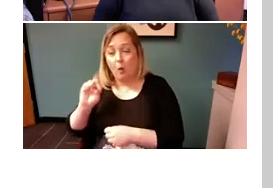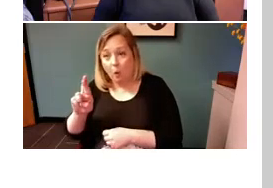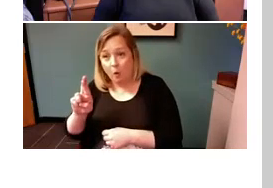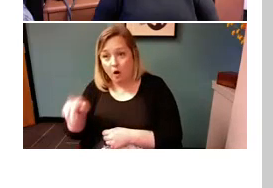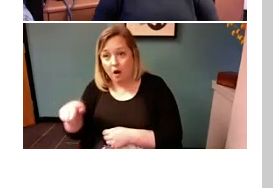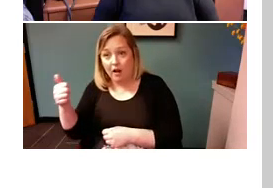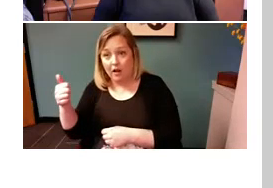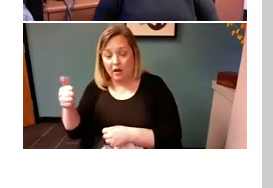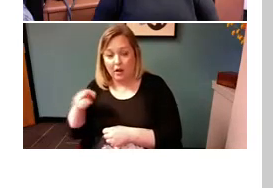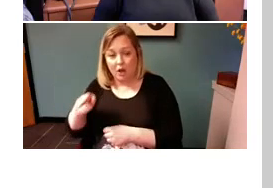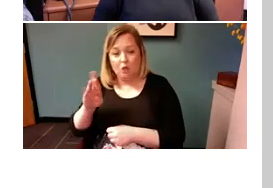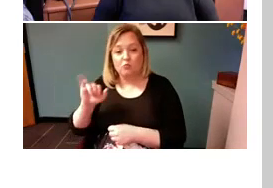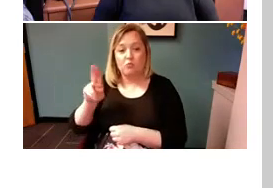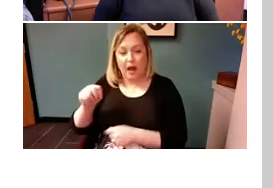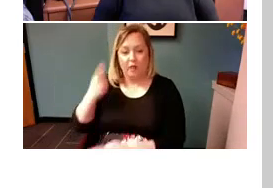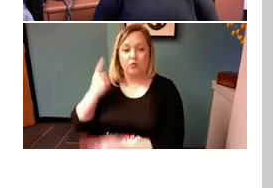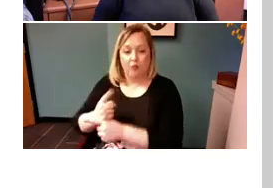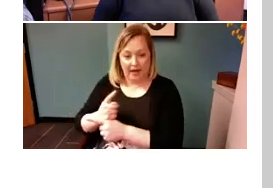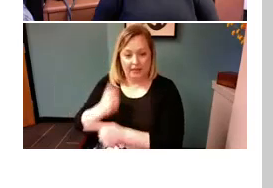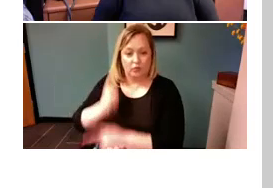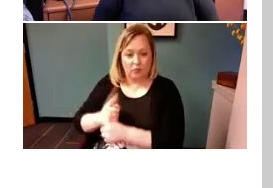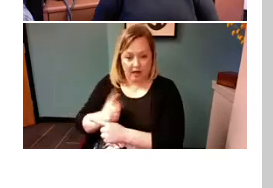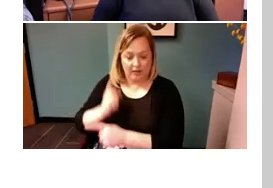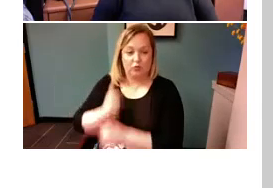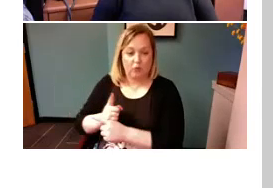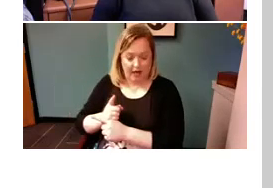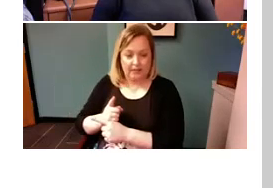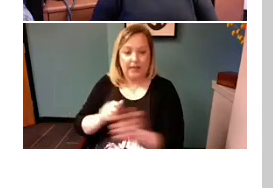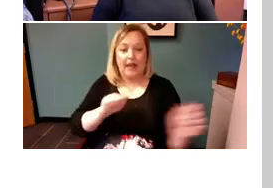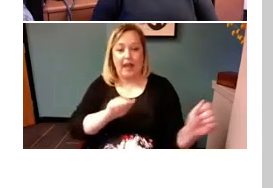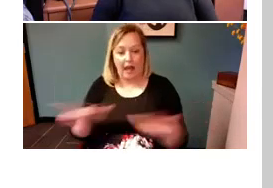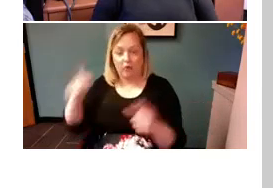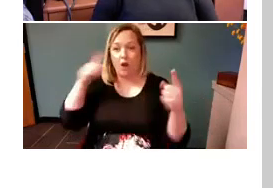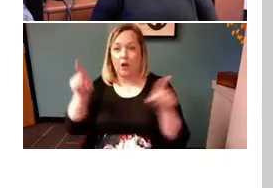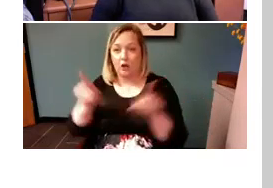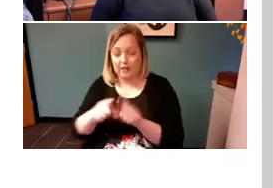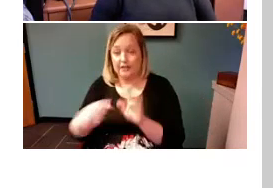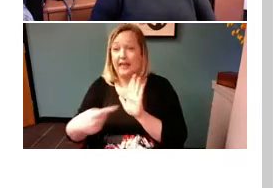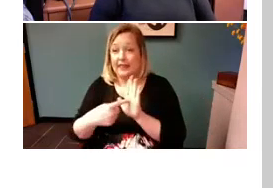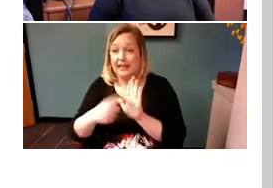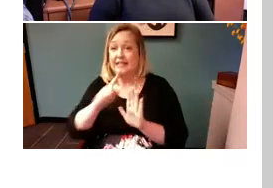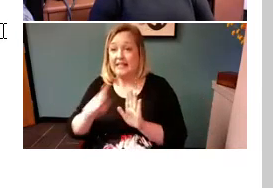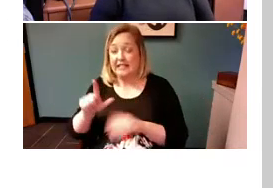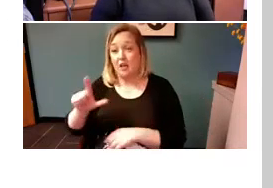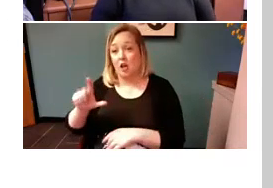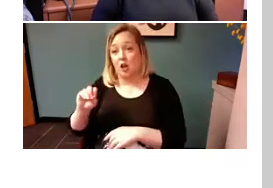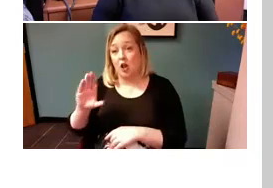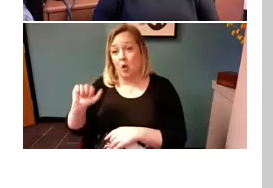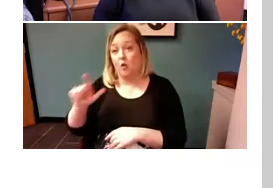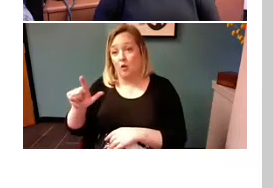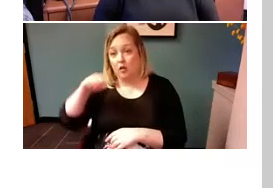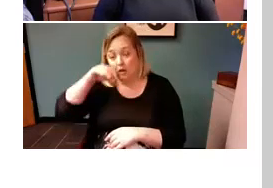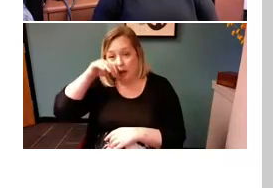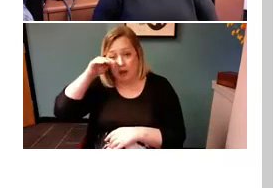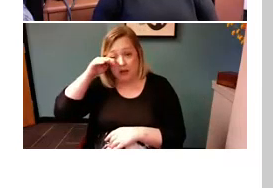exactly, Brian, that is the thing, right? This is, everyone agrees that this is a local variable, right? So we have this array,